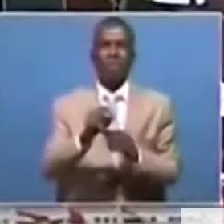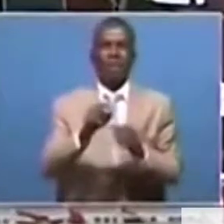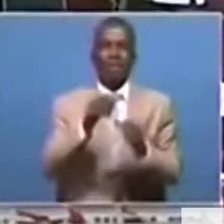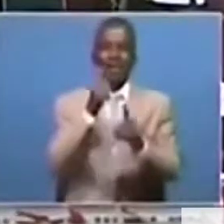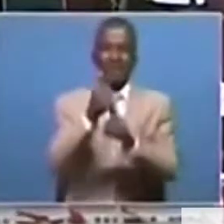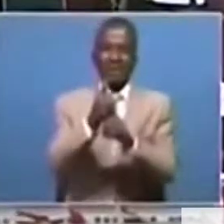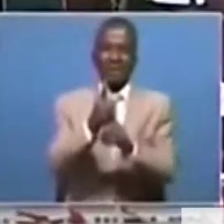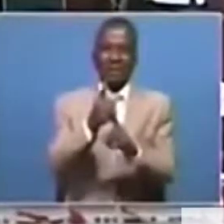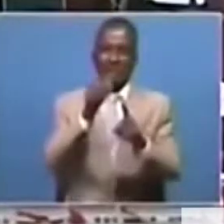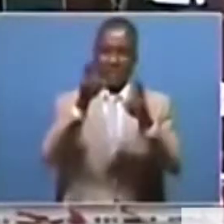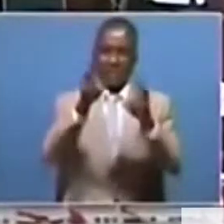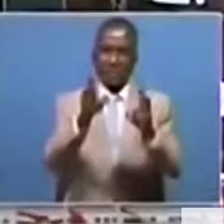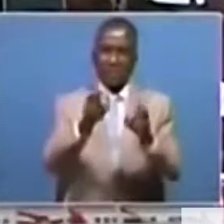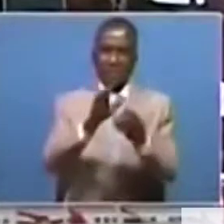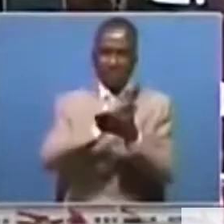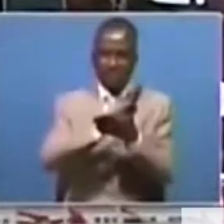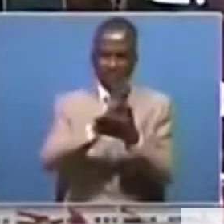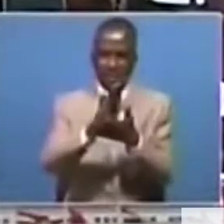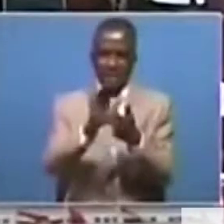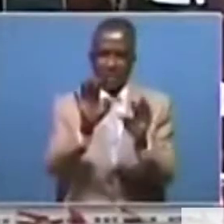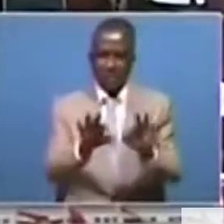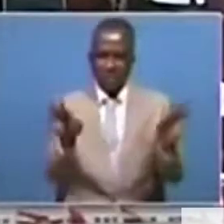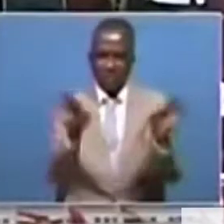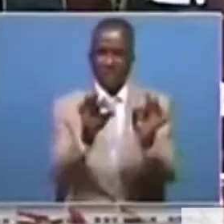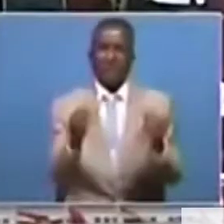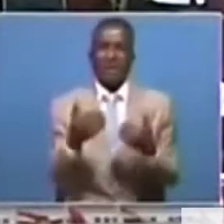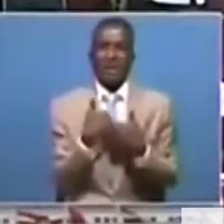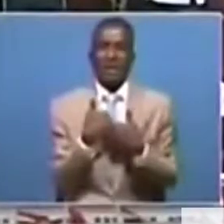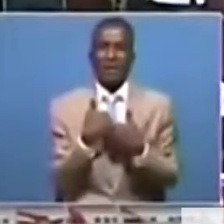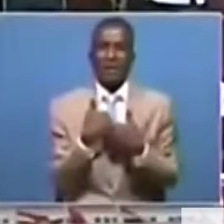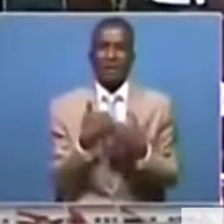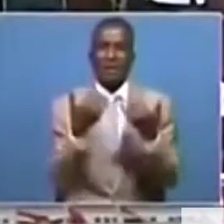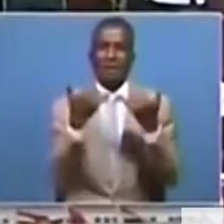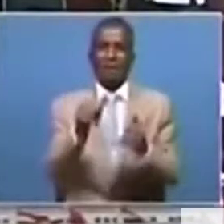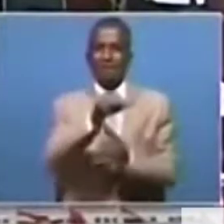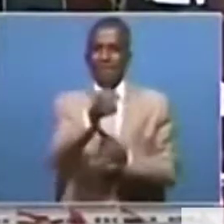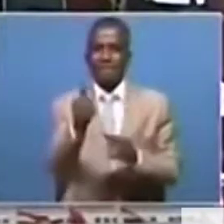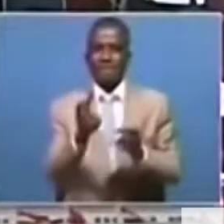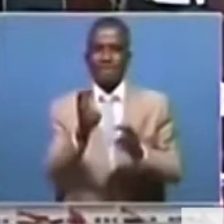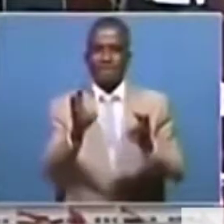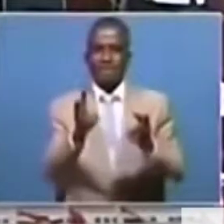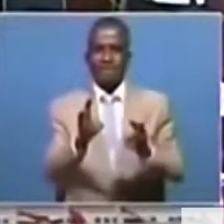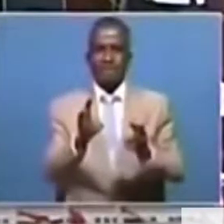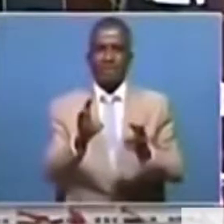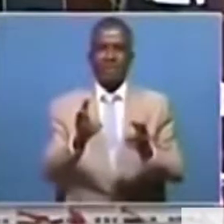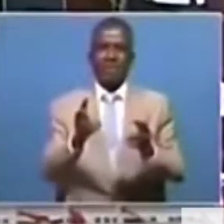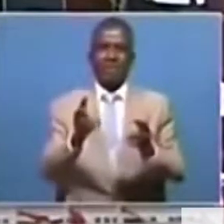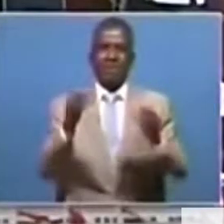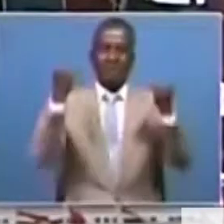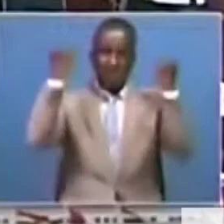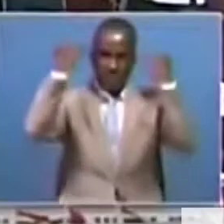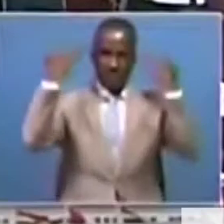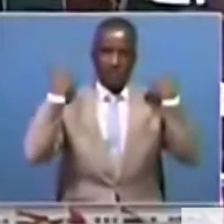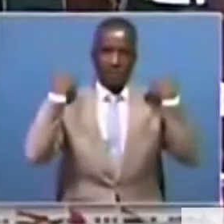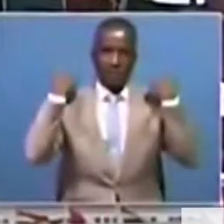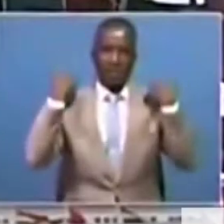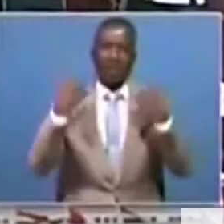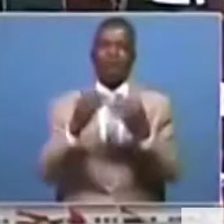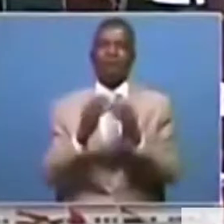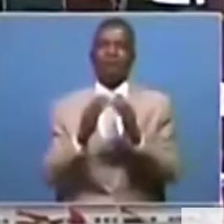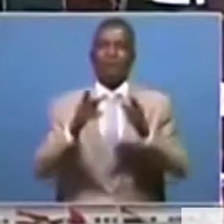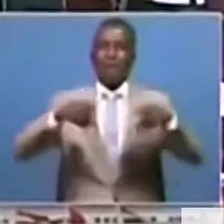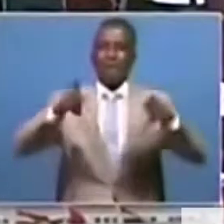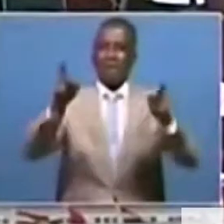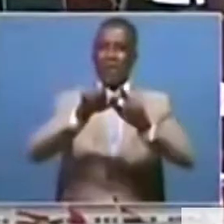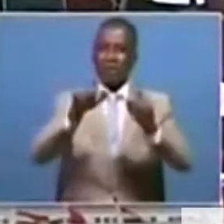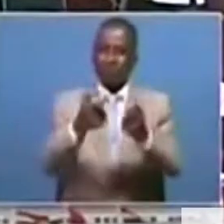own case all clearly relevant evidence it has. On the other hand, a trial judge has the discretion to permit a